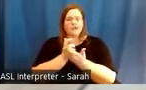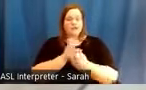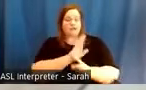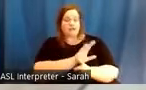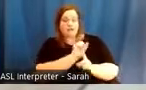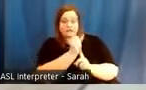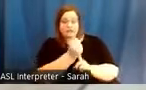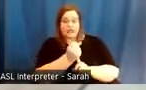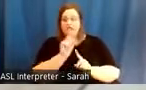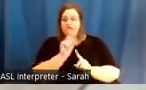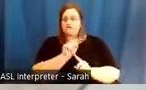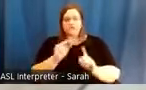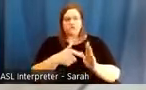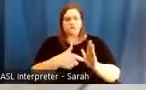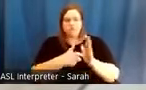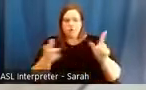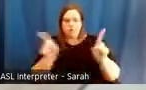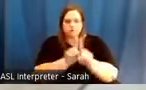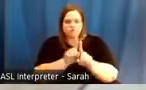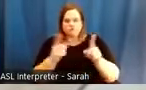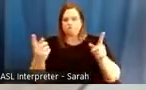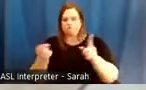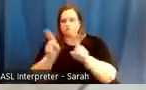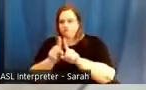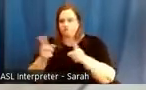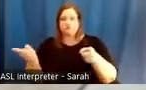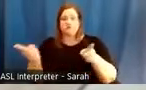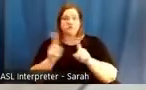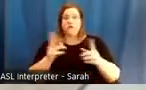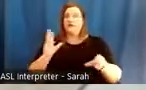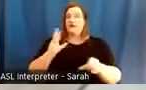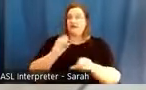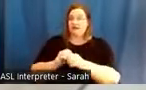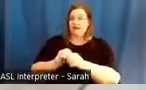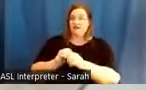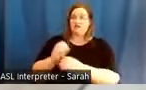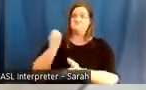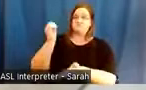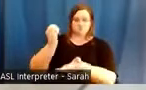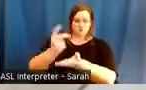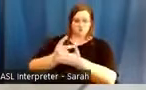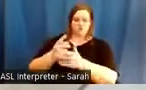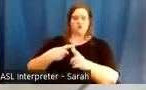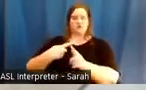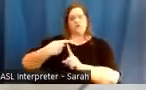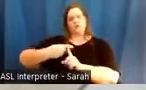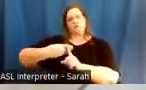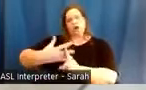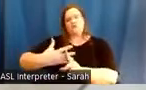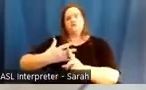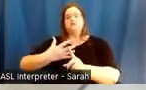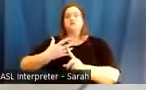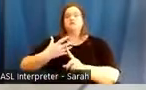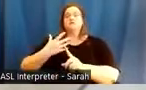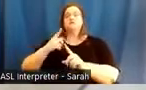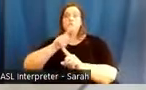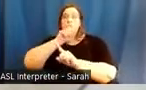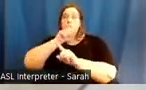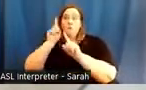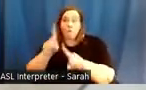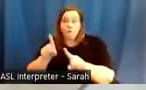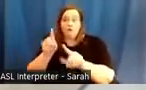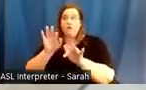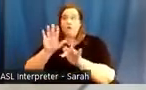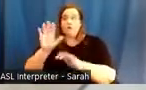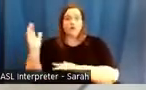it does. Once we got involved, the door was approved, but then it took months to order the door and arrange for the installation, which meant